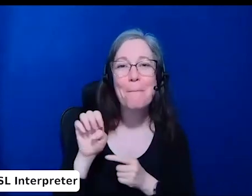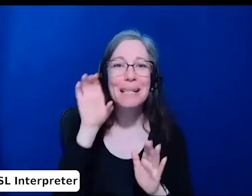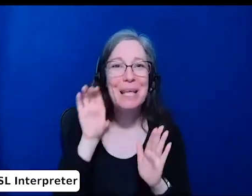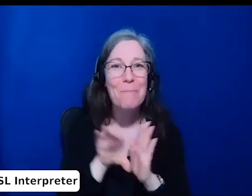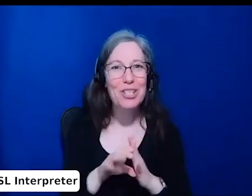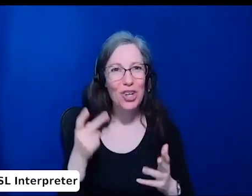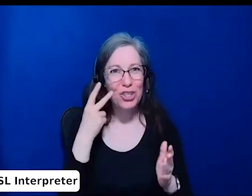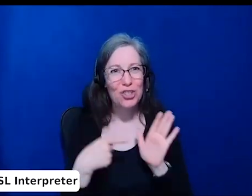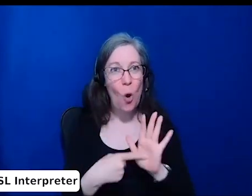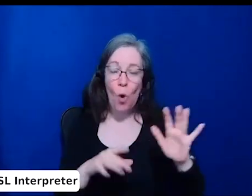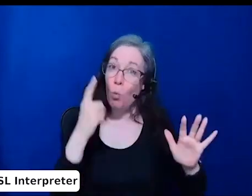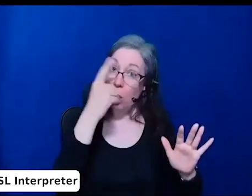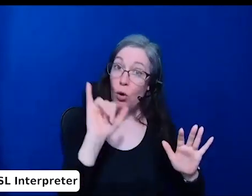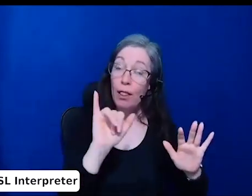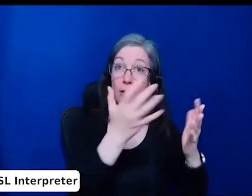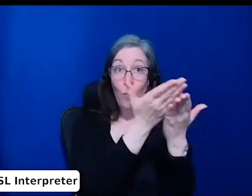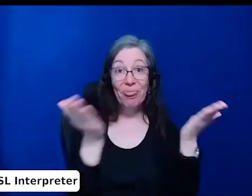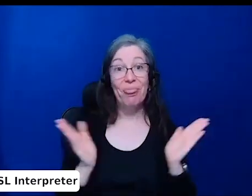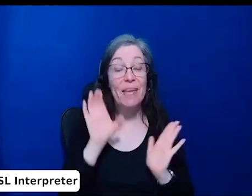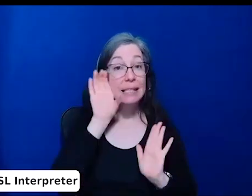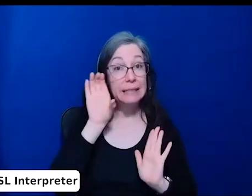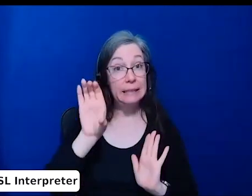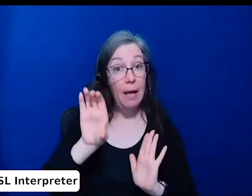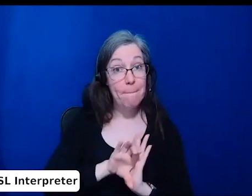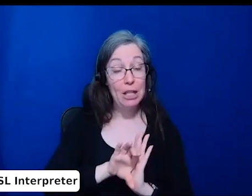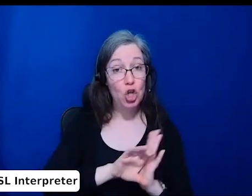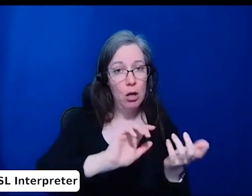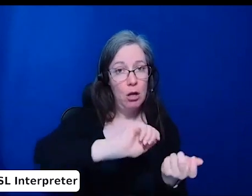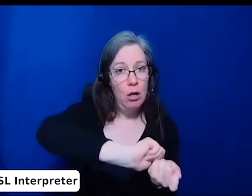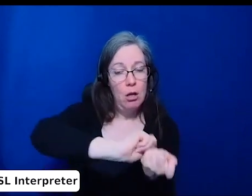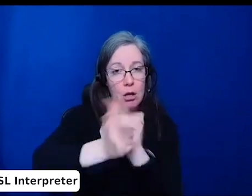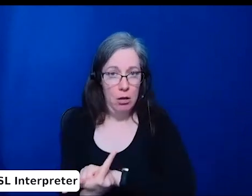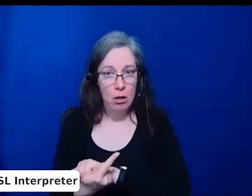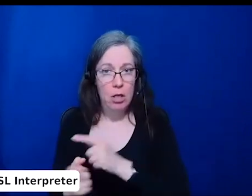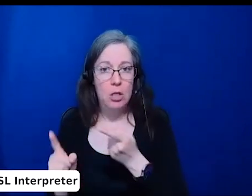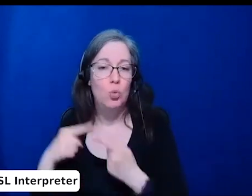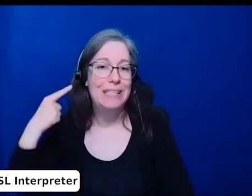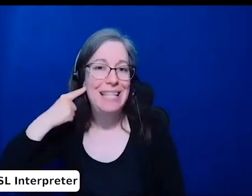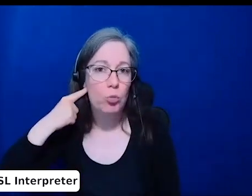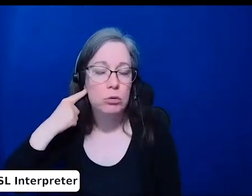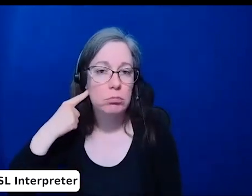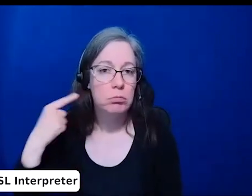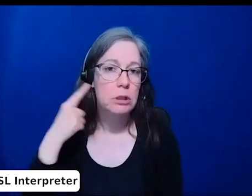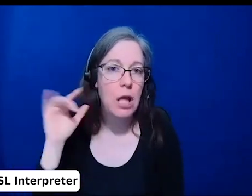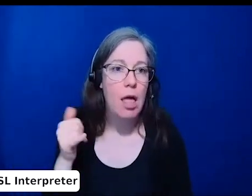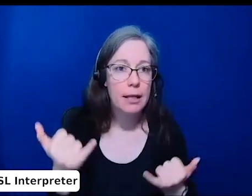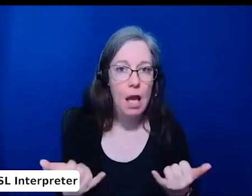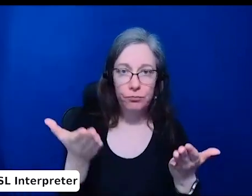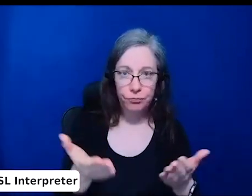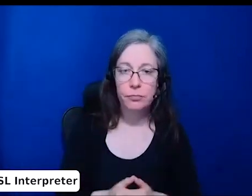this sonification. So if you are excited, you can look along with that. And I will play that for you now.